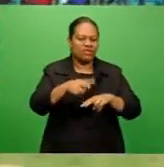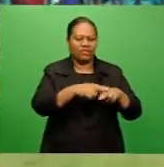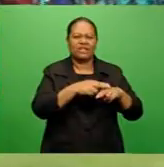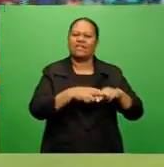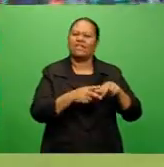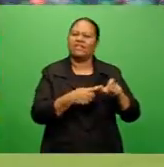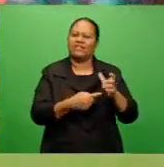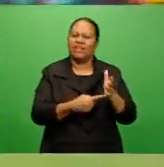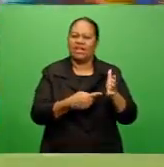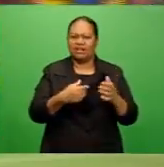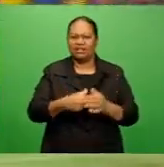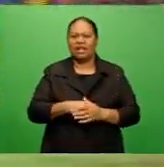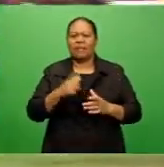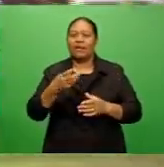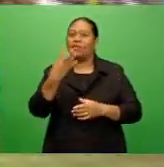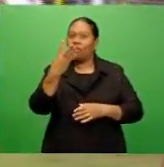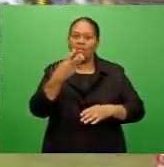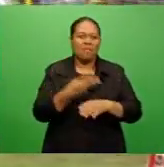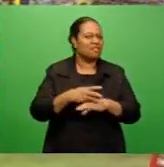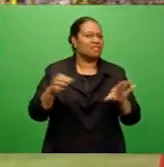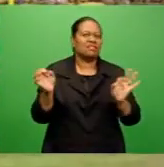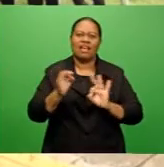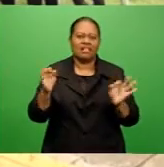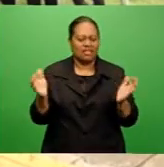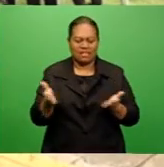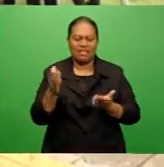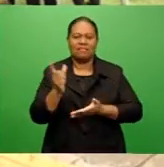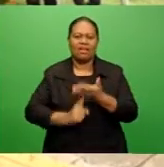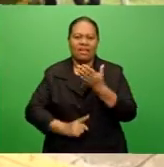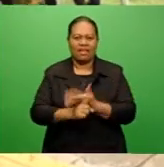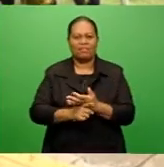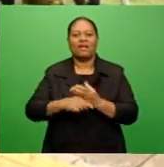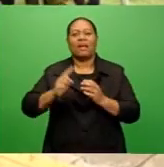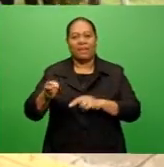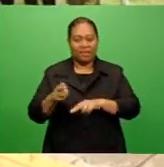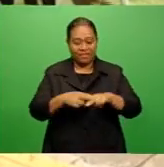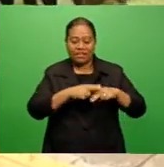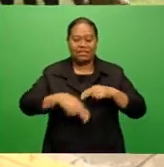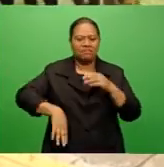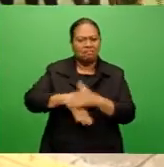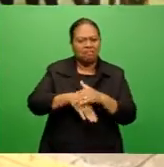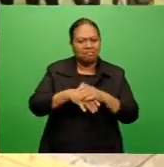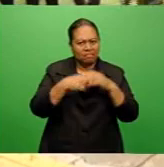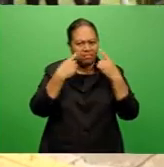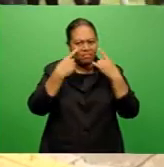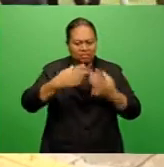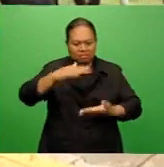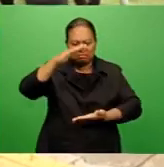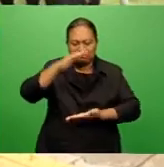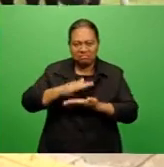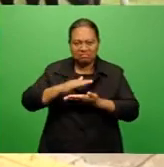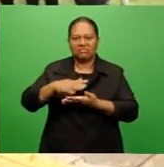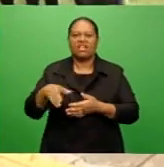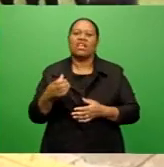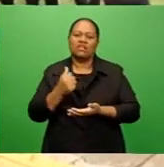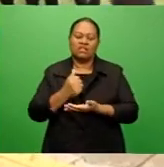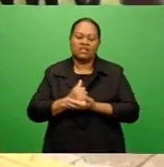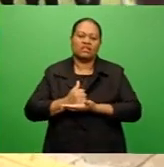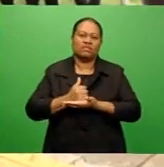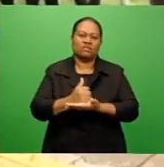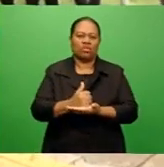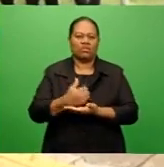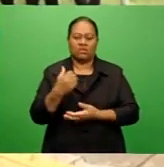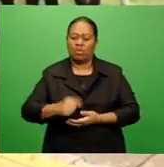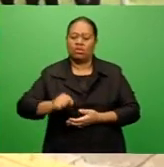football action for 4 months due to the restrictions, and Fiji FA also saw a reduction in sponsorship. The